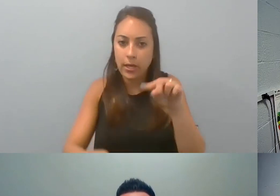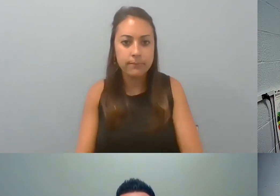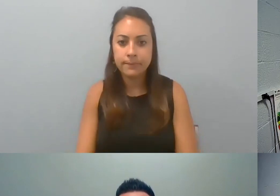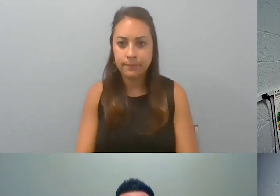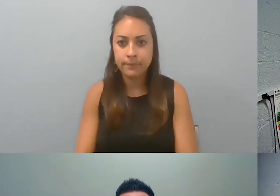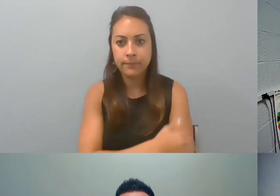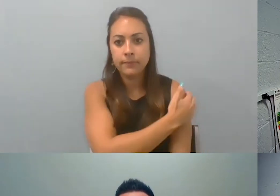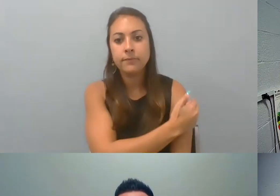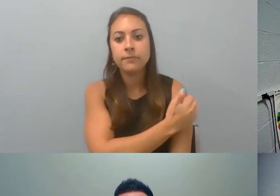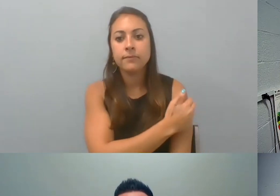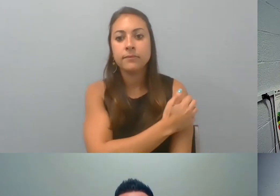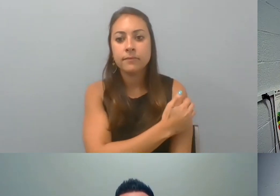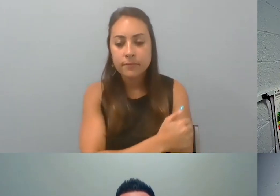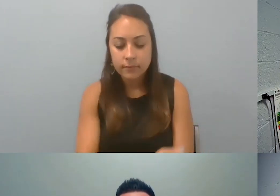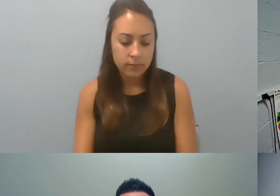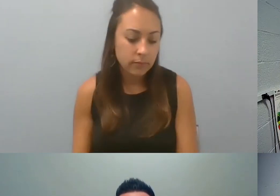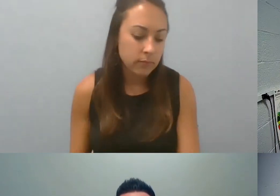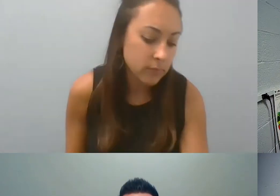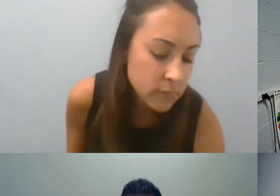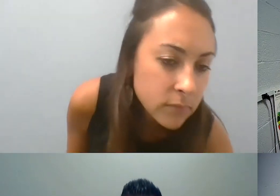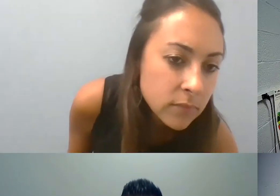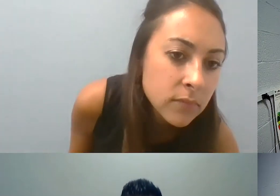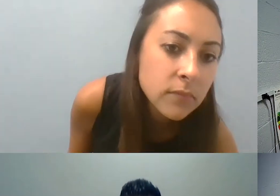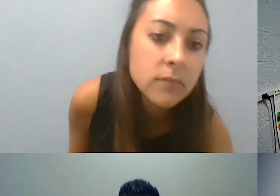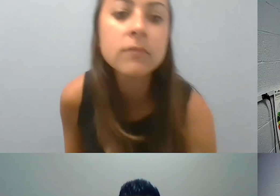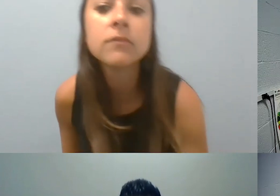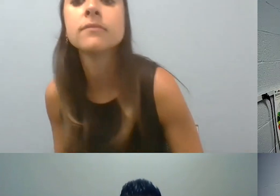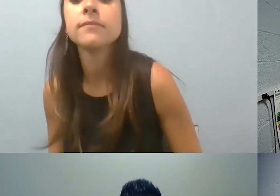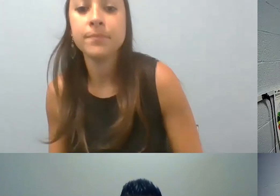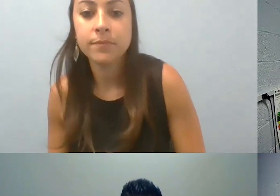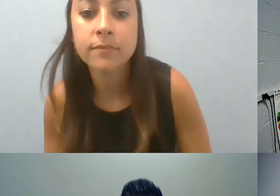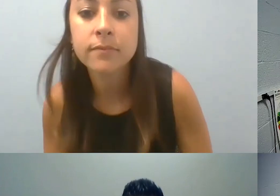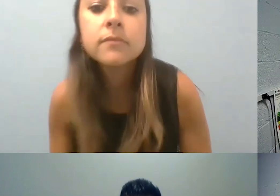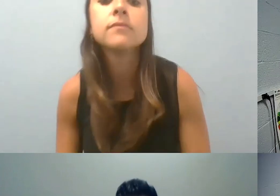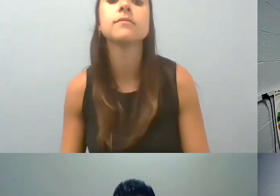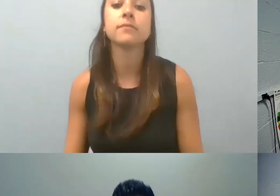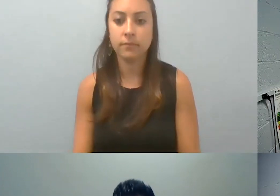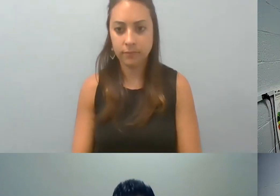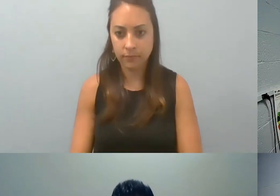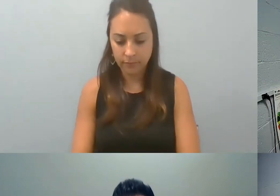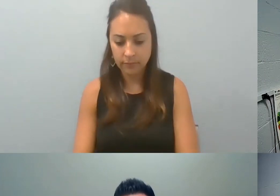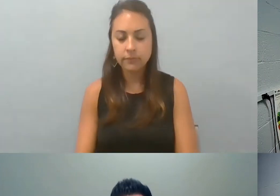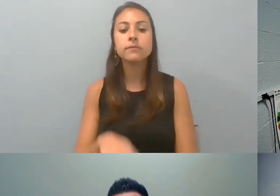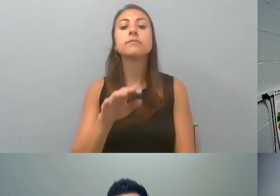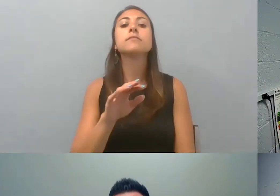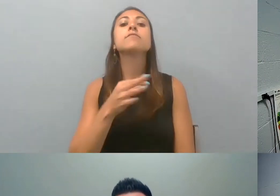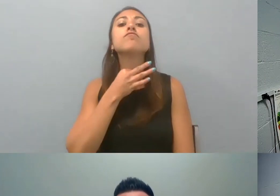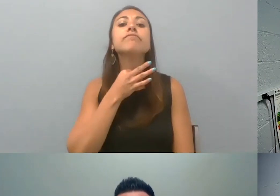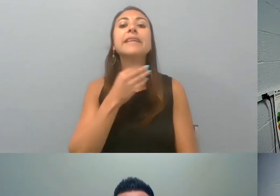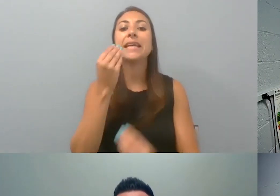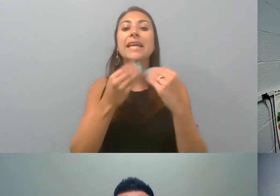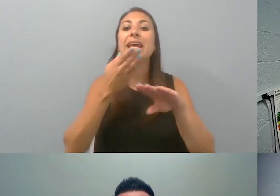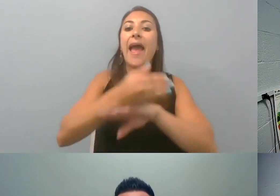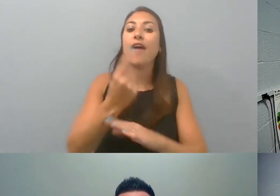Thank you. There were a few questions about eating kind of after hours. So if you could talk a